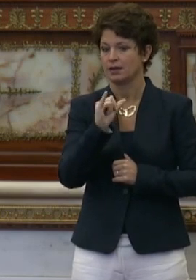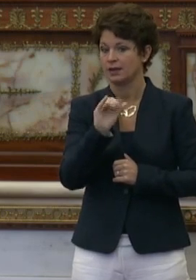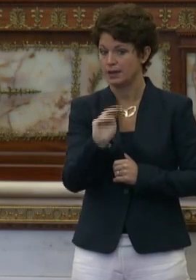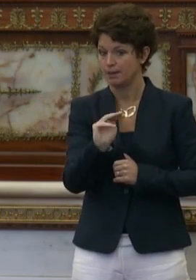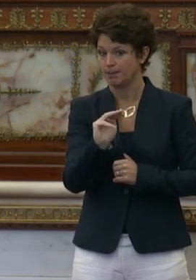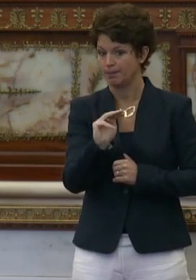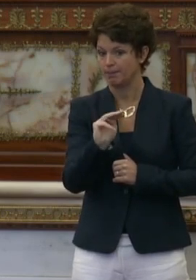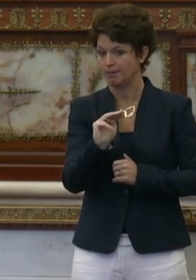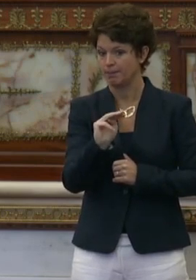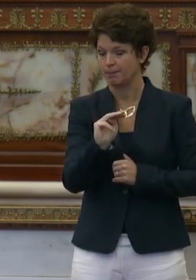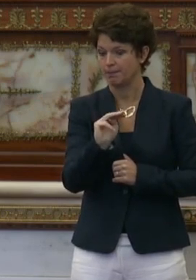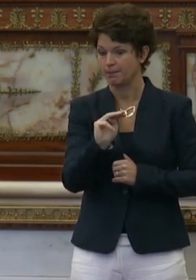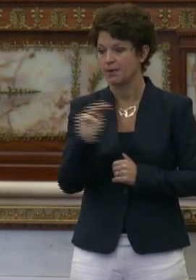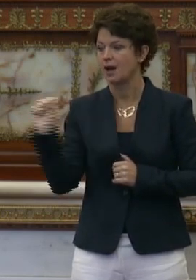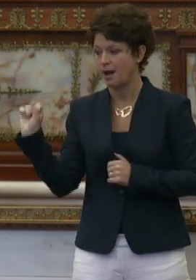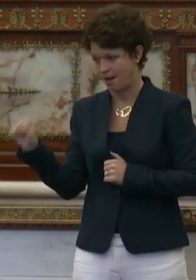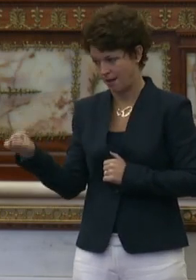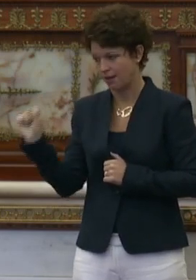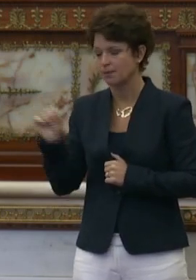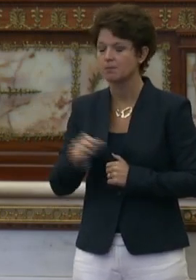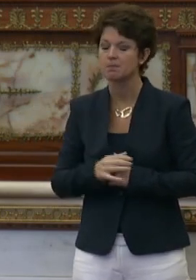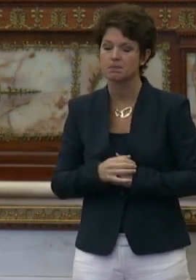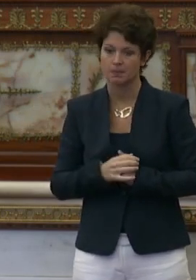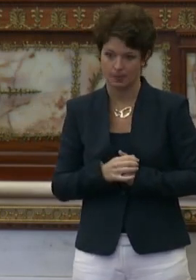Councilwoman Gym. Aye.